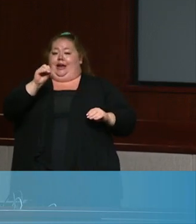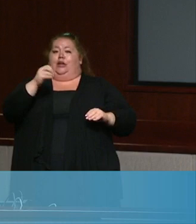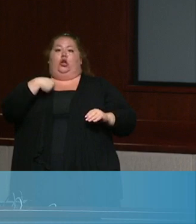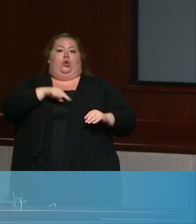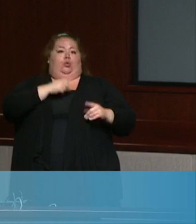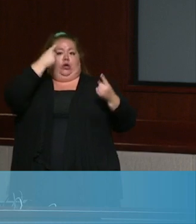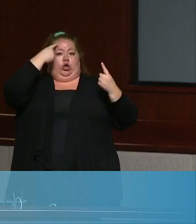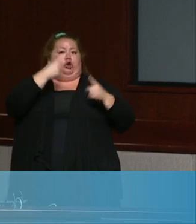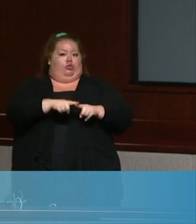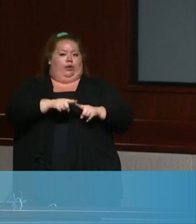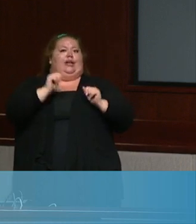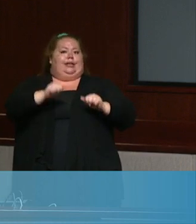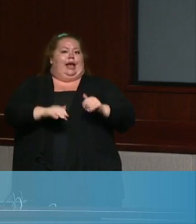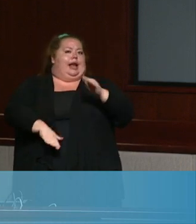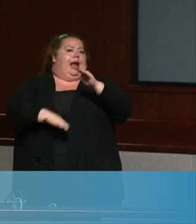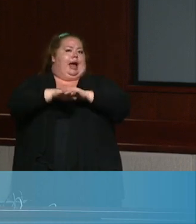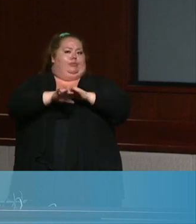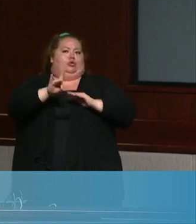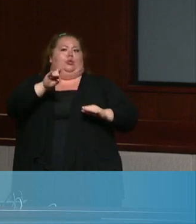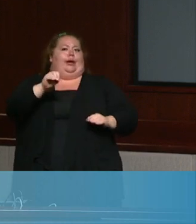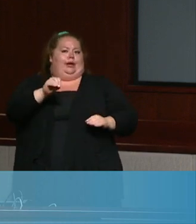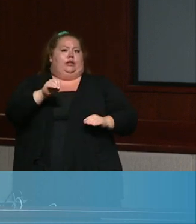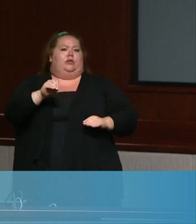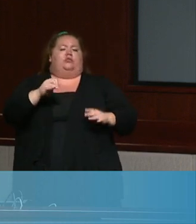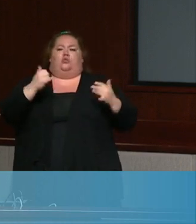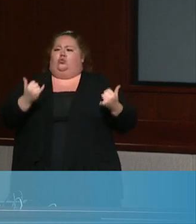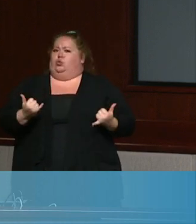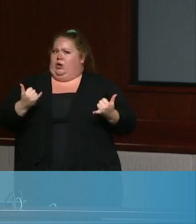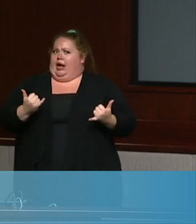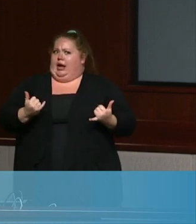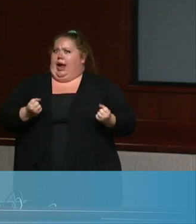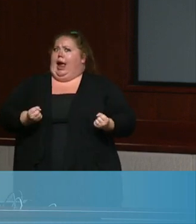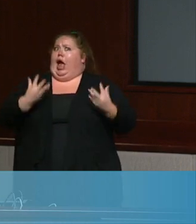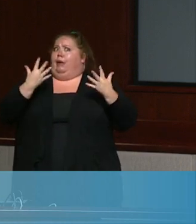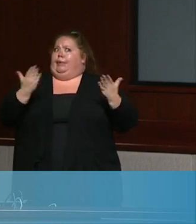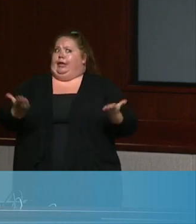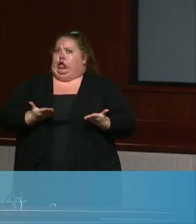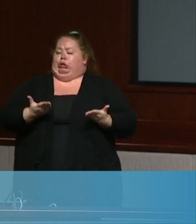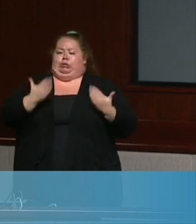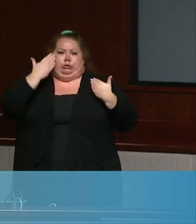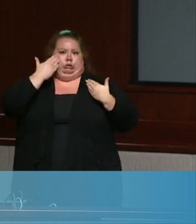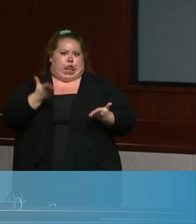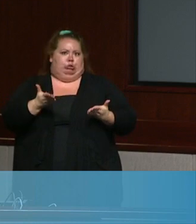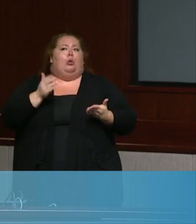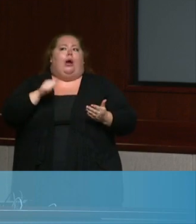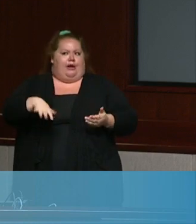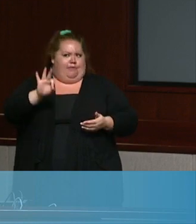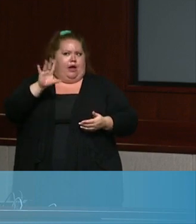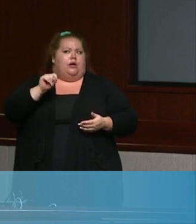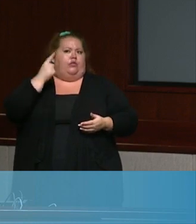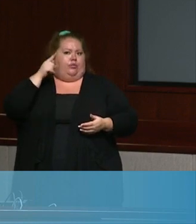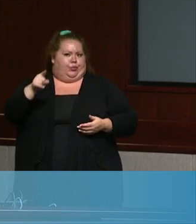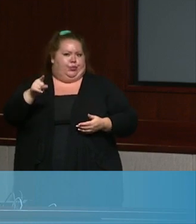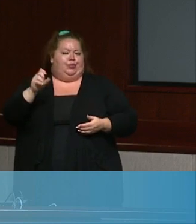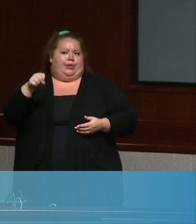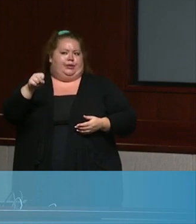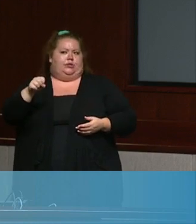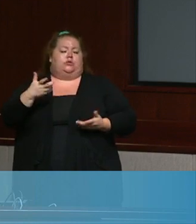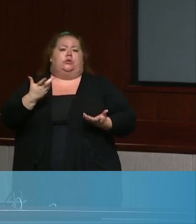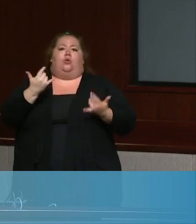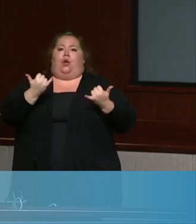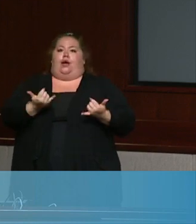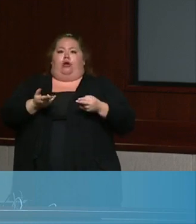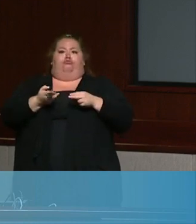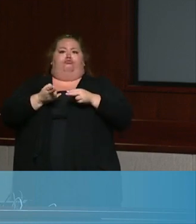allocated, and then utilize them. So they're coming in. Today I don't have a count for you, JR. I'm sure I can get you a number. It is increasing.